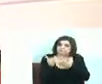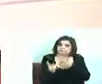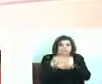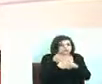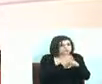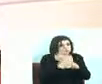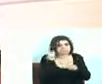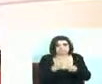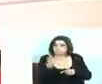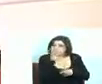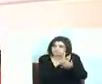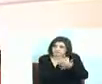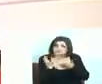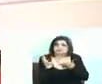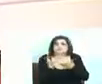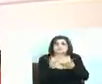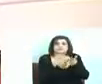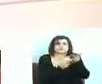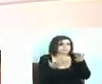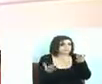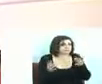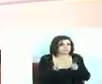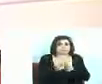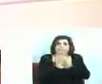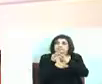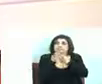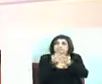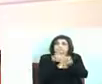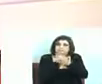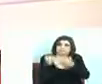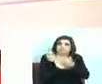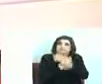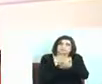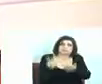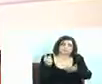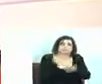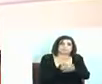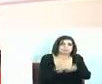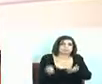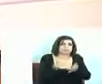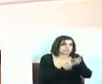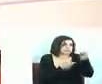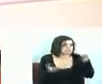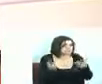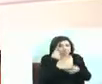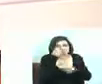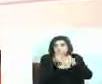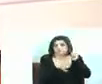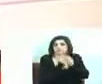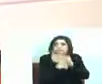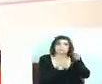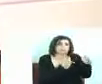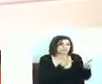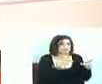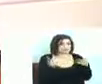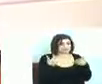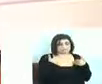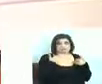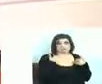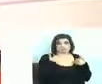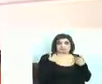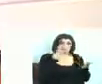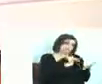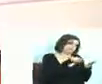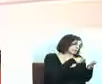for the next month and a half, there is something special going on every single week. There is something for everybody. We've got